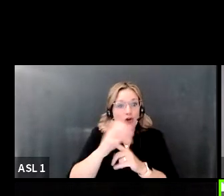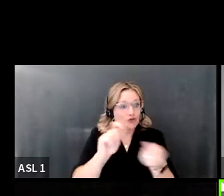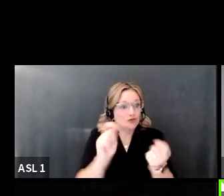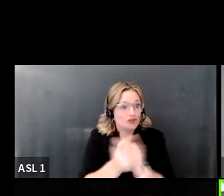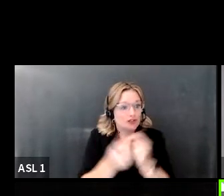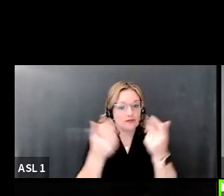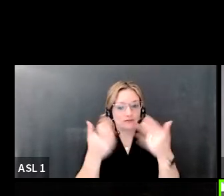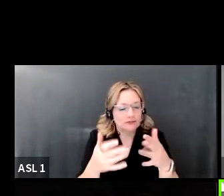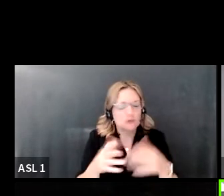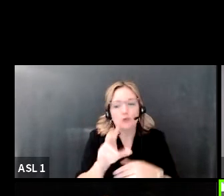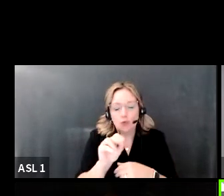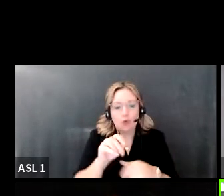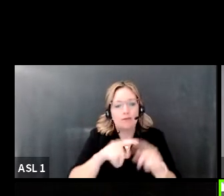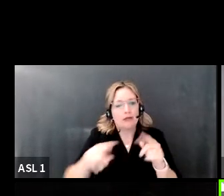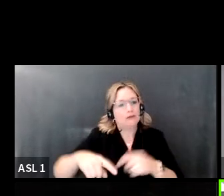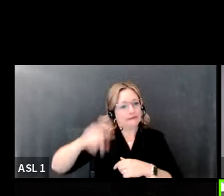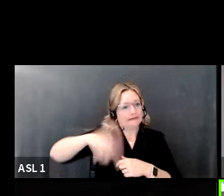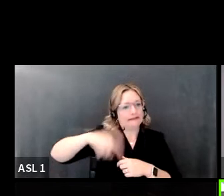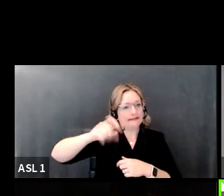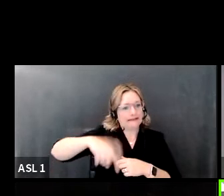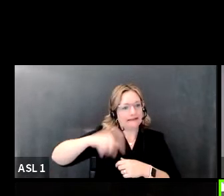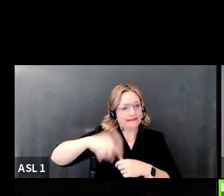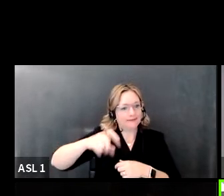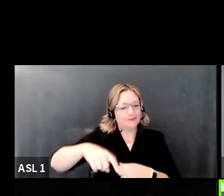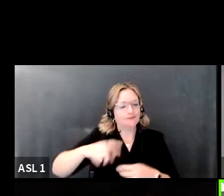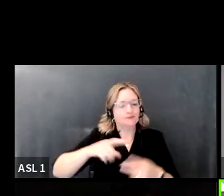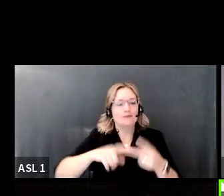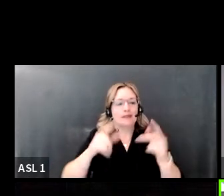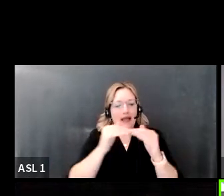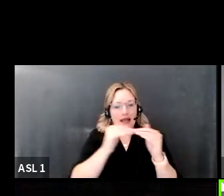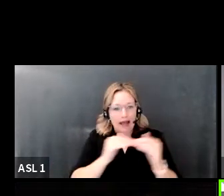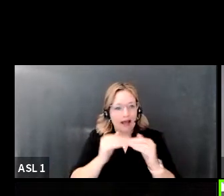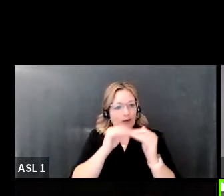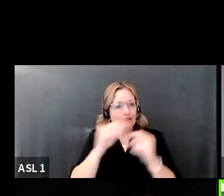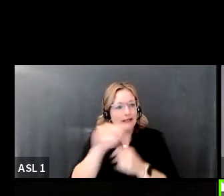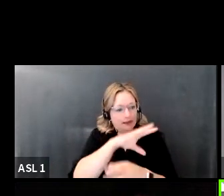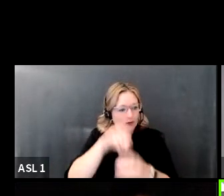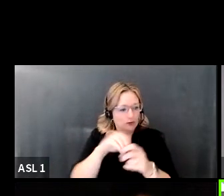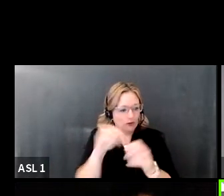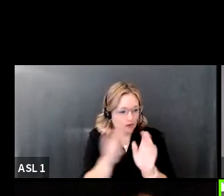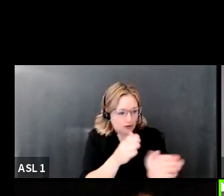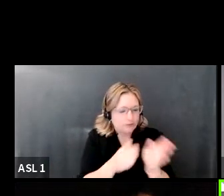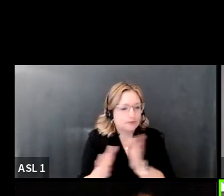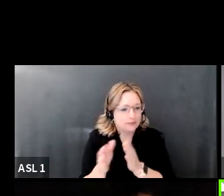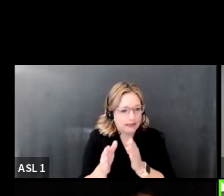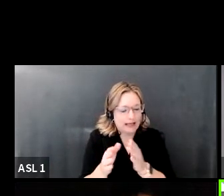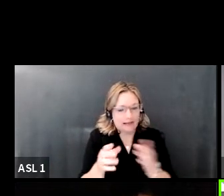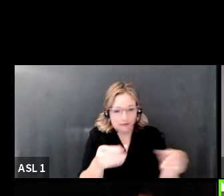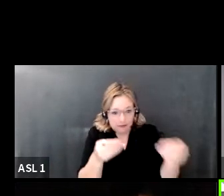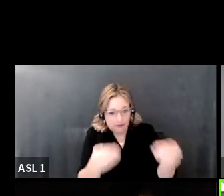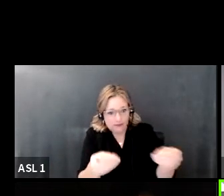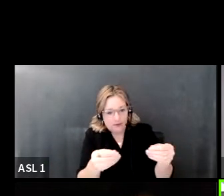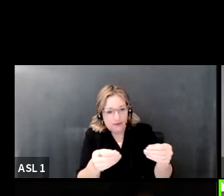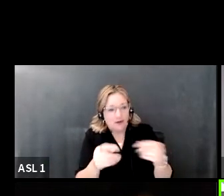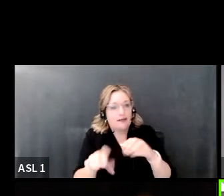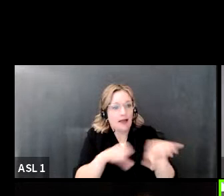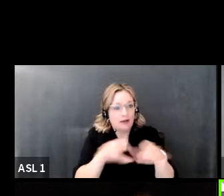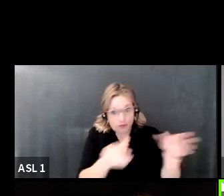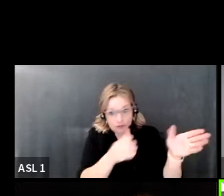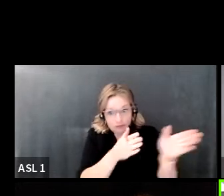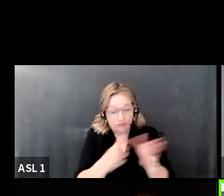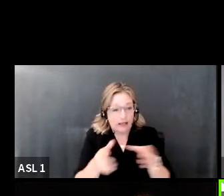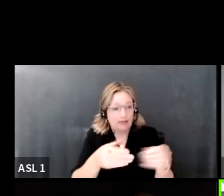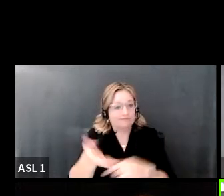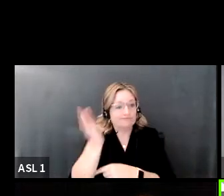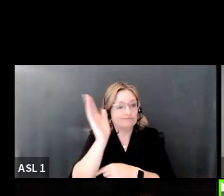needed ingredient and it is couched in a larger equity diversity inclusion plan the equity diversity inclusion action plan was presented in